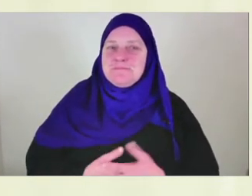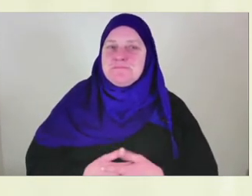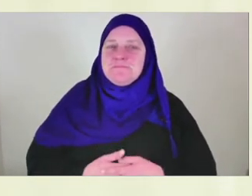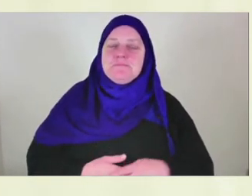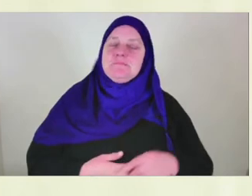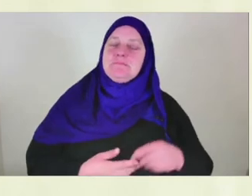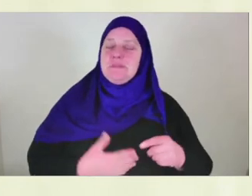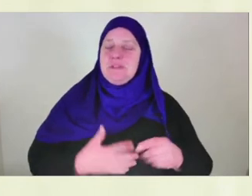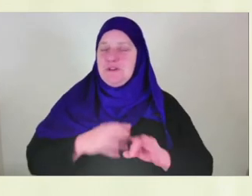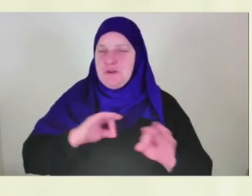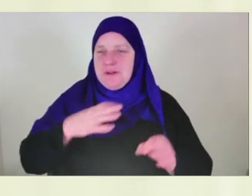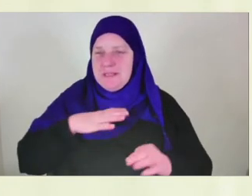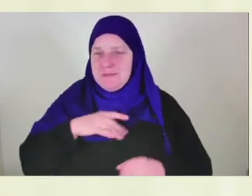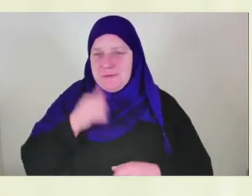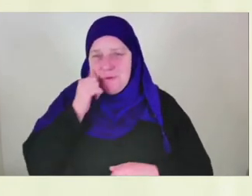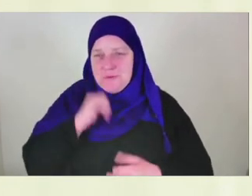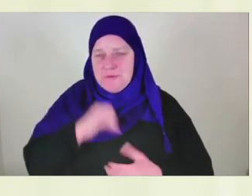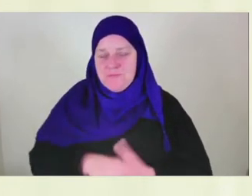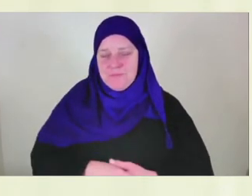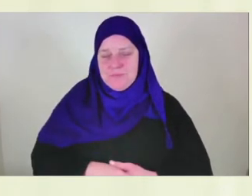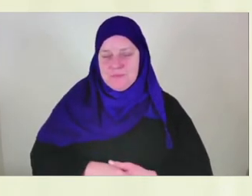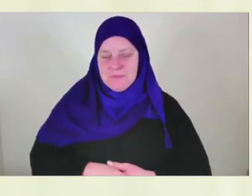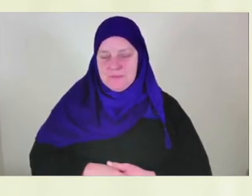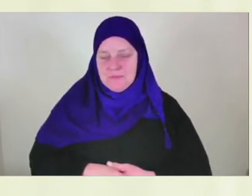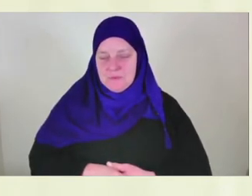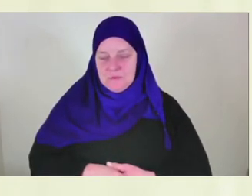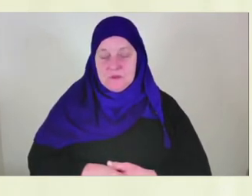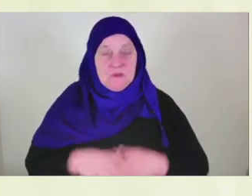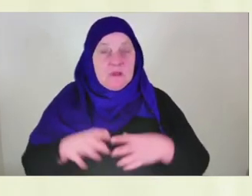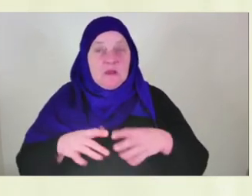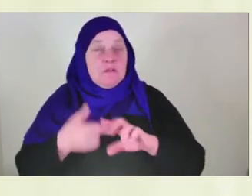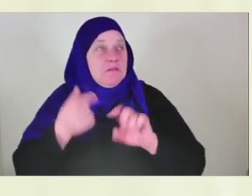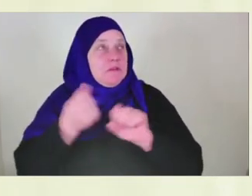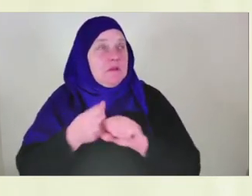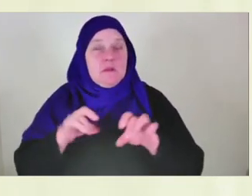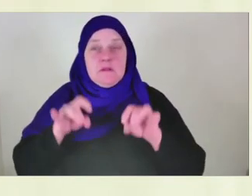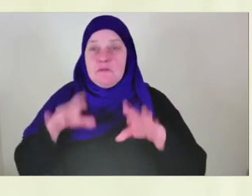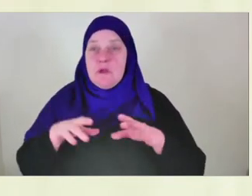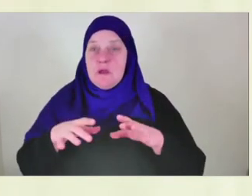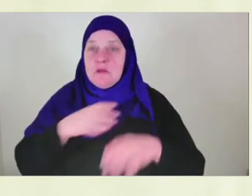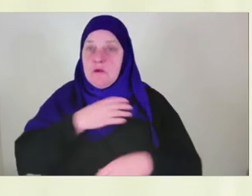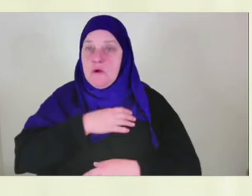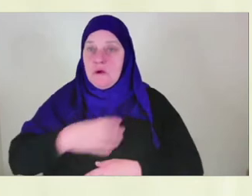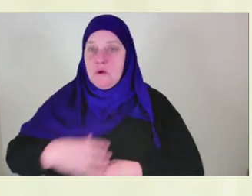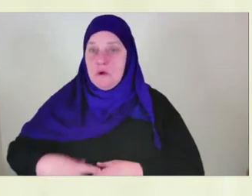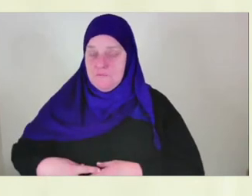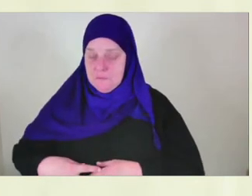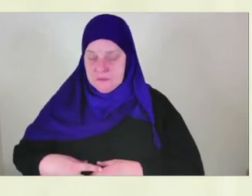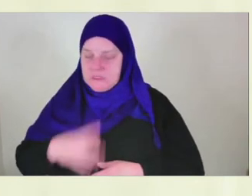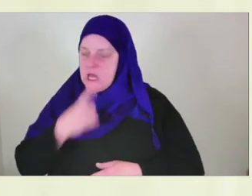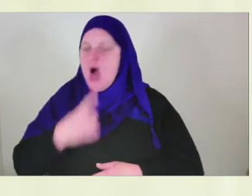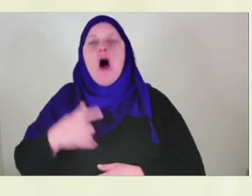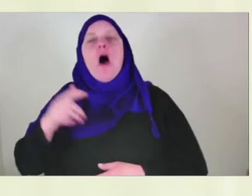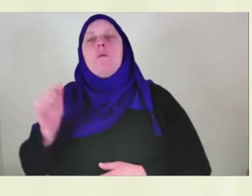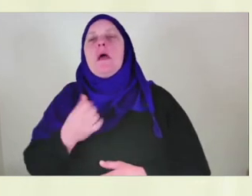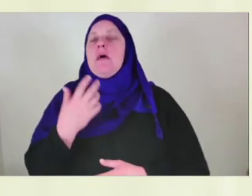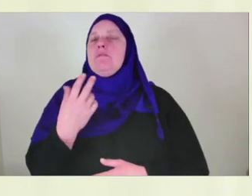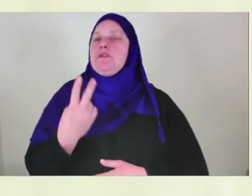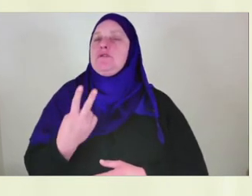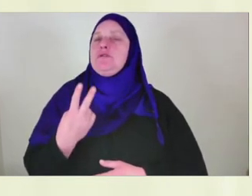but it could be just to, you know, chuck down the throats of the children, educating them